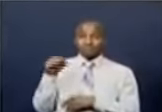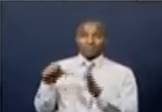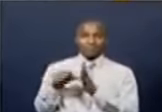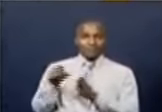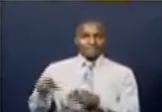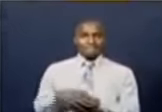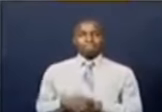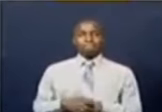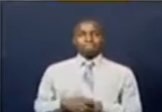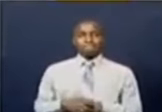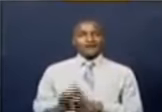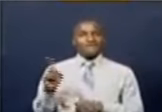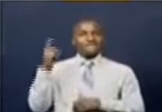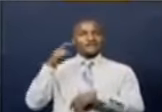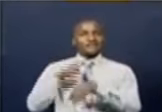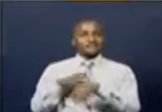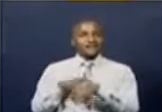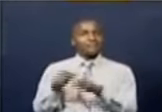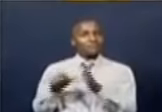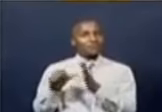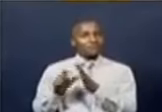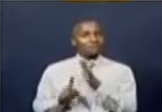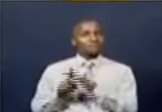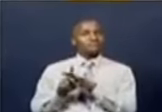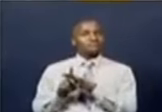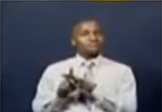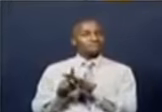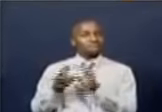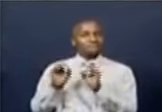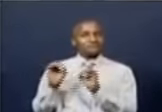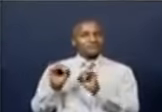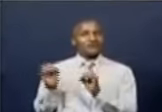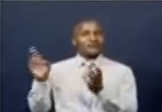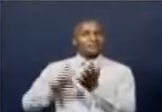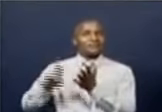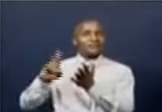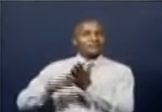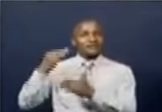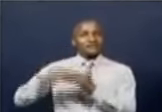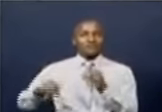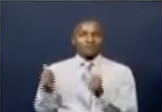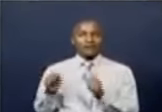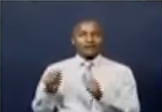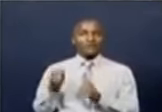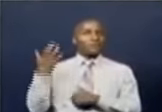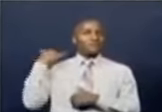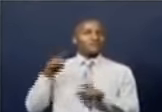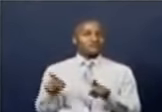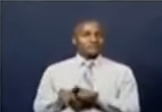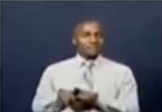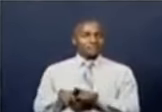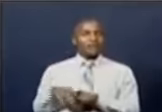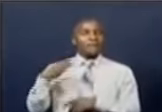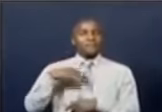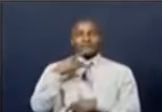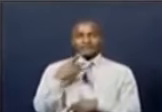was the first time. This is a chronic problem which is recurring. And exactly. I wonder why it was not stopped well in advance. Earlier. Yes. Exactly. People have been saying